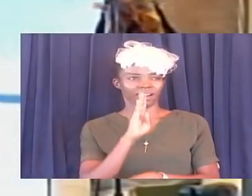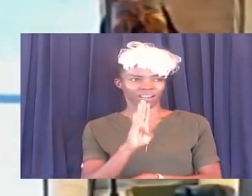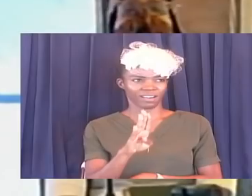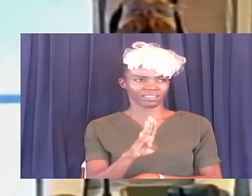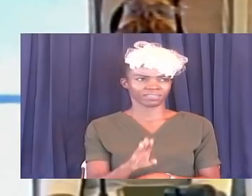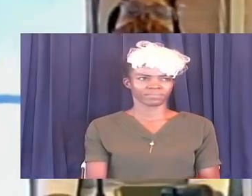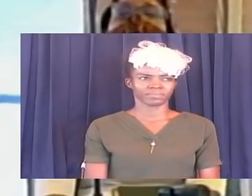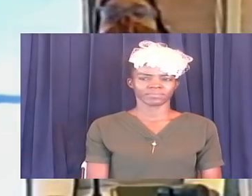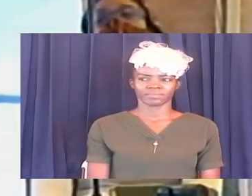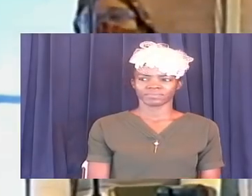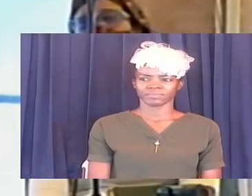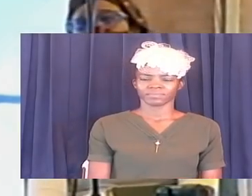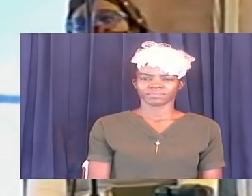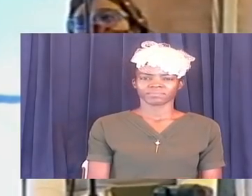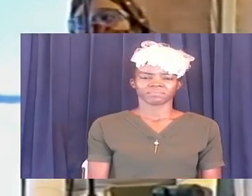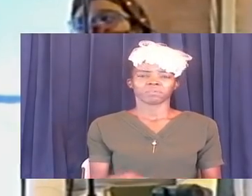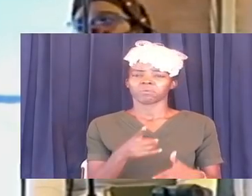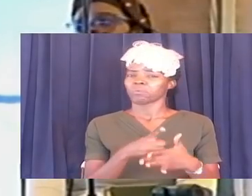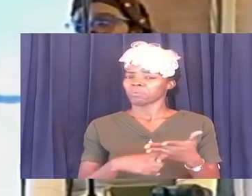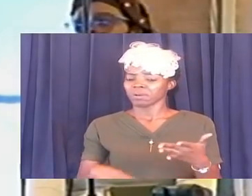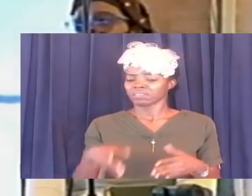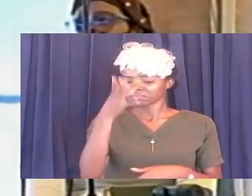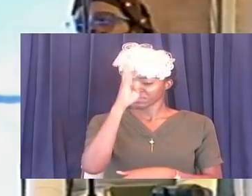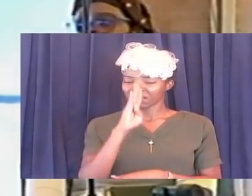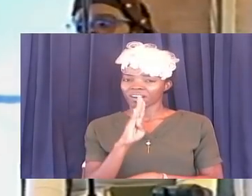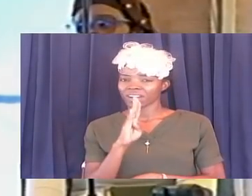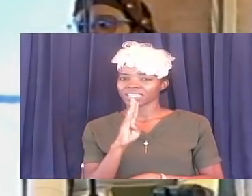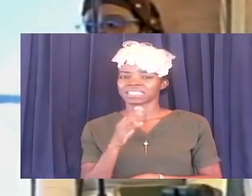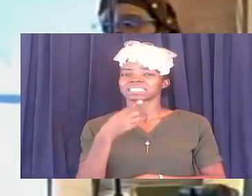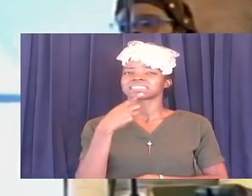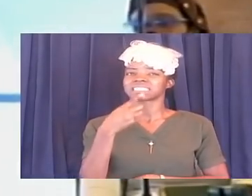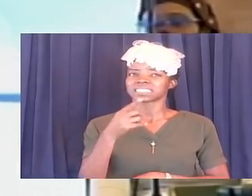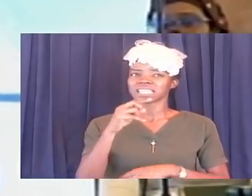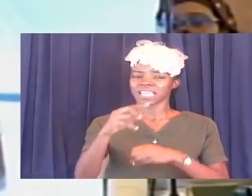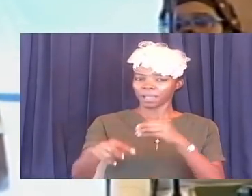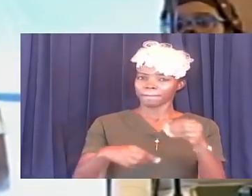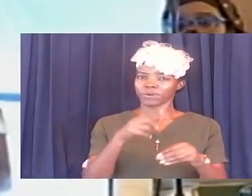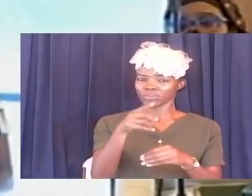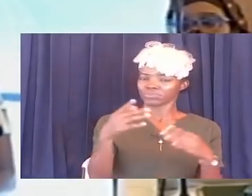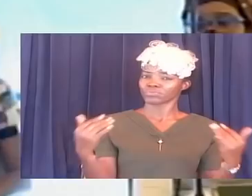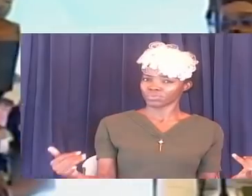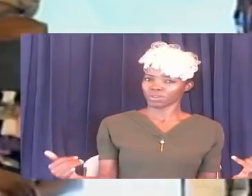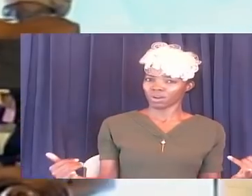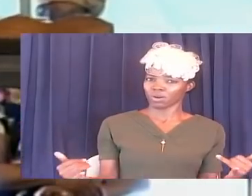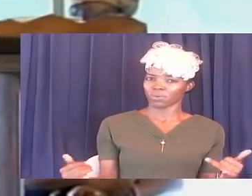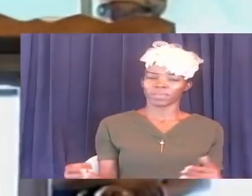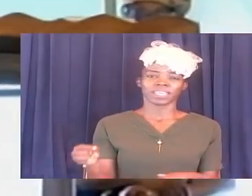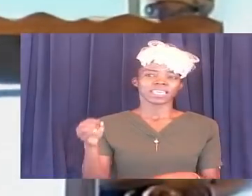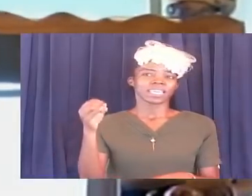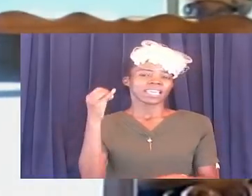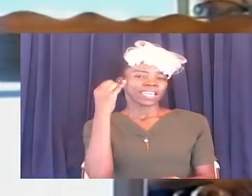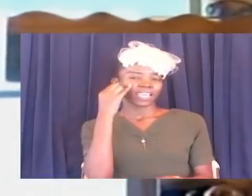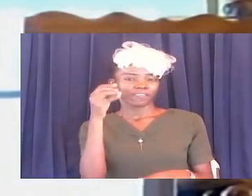What is God saying about you today? If he should give a recommendation,